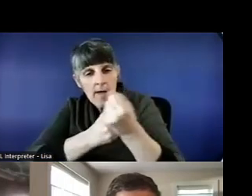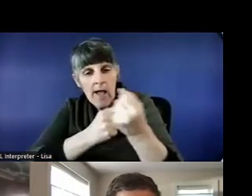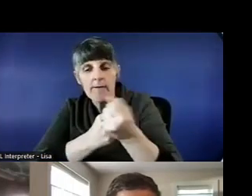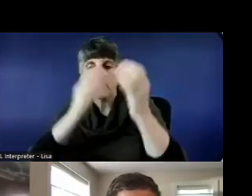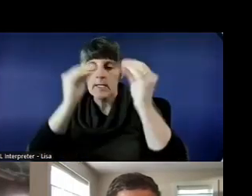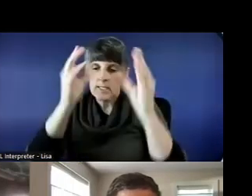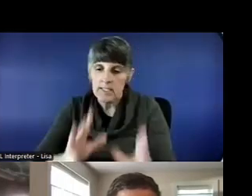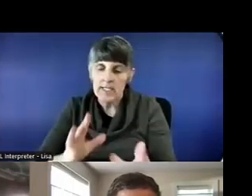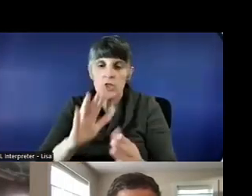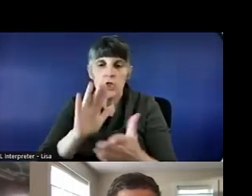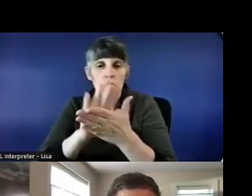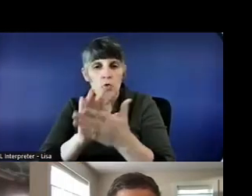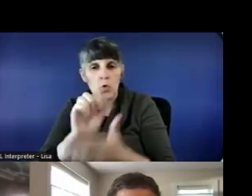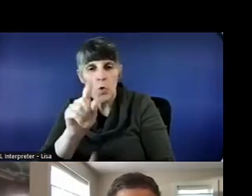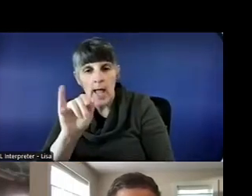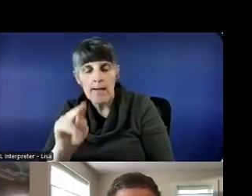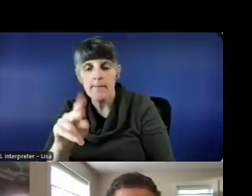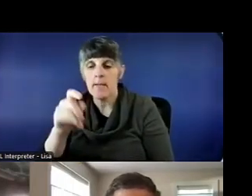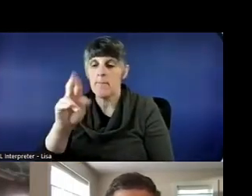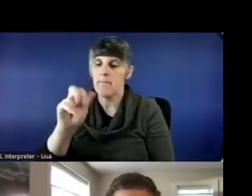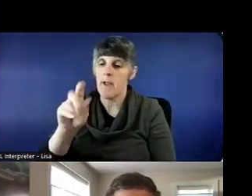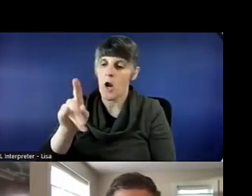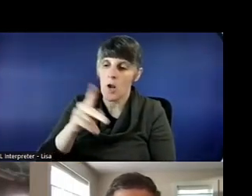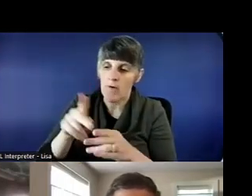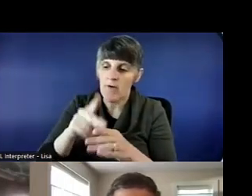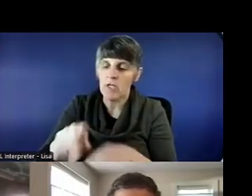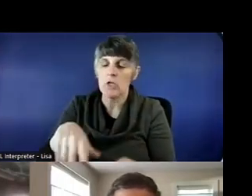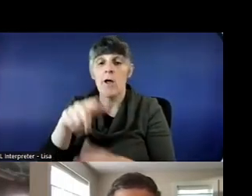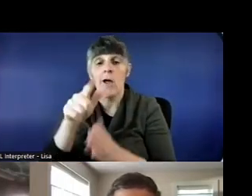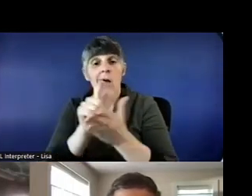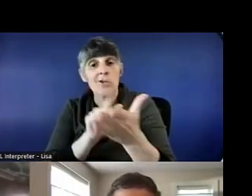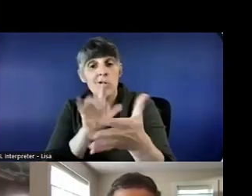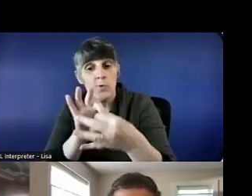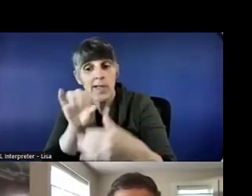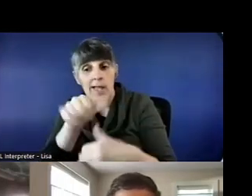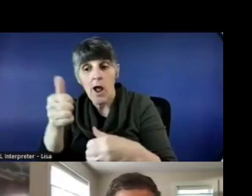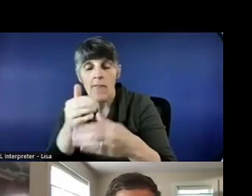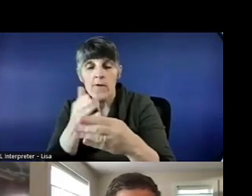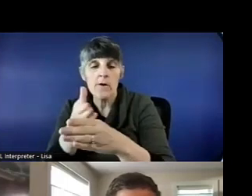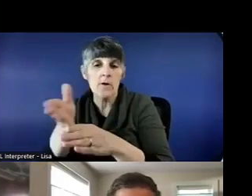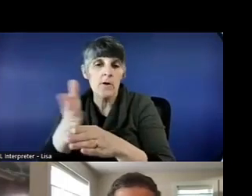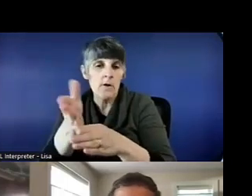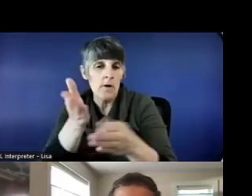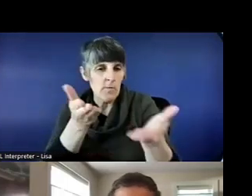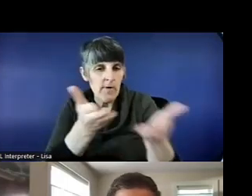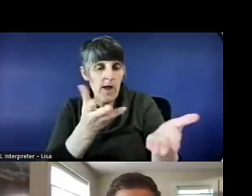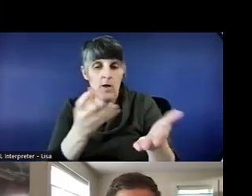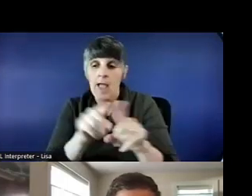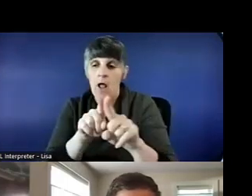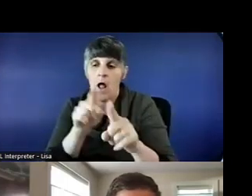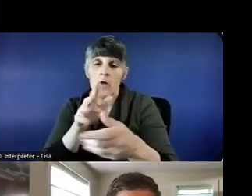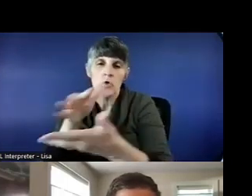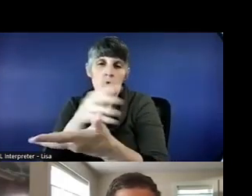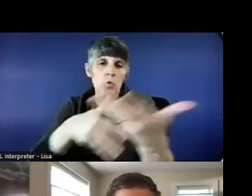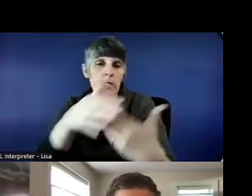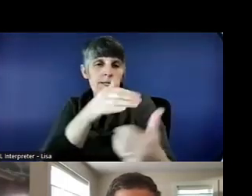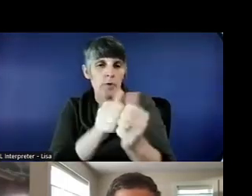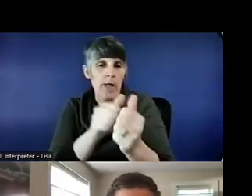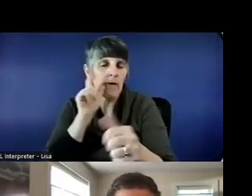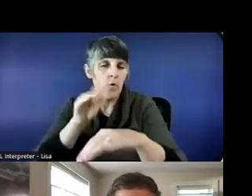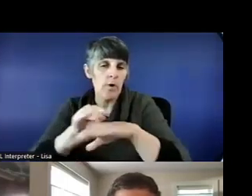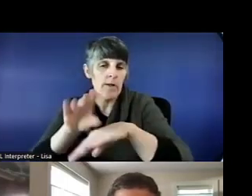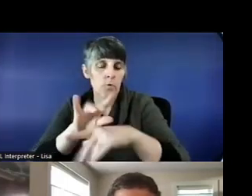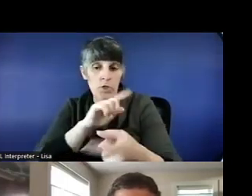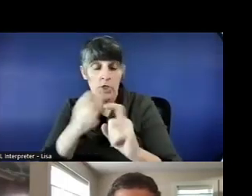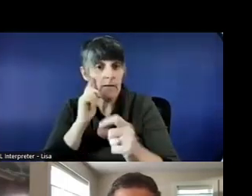school administrators, paraprofessionals, attorneys, related service providers, and others working together to influence change in